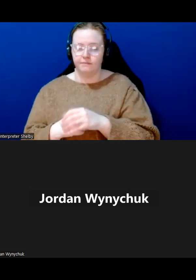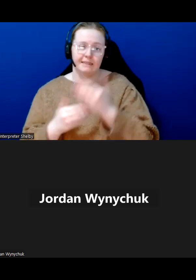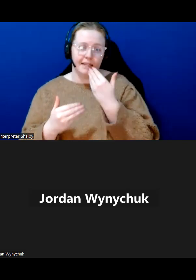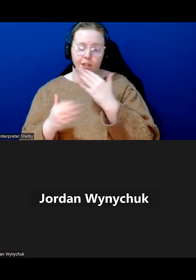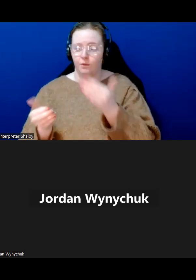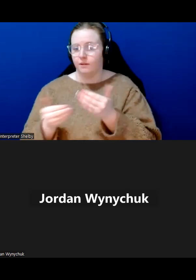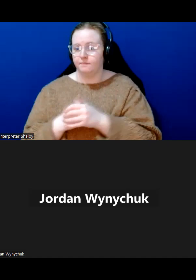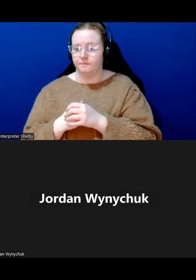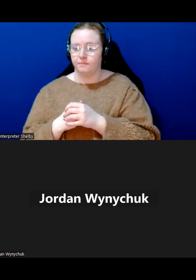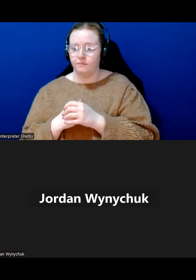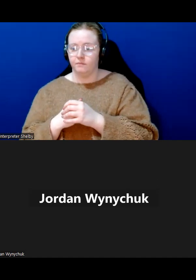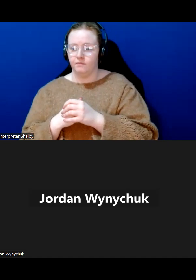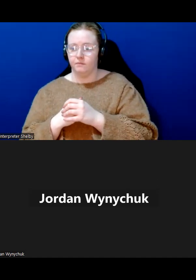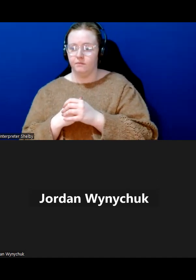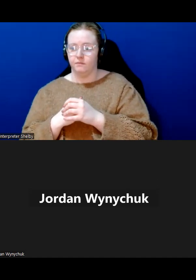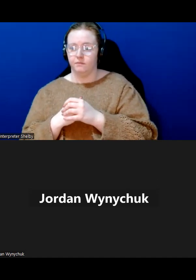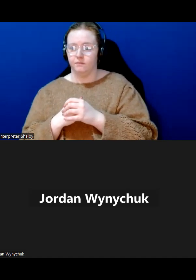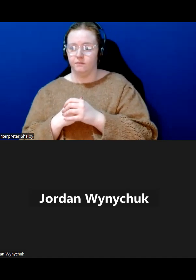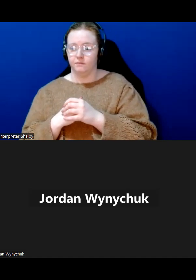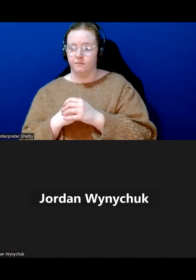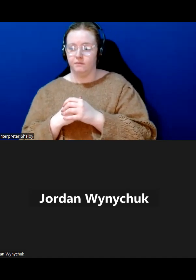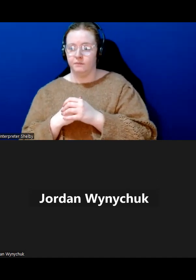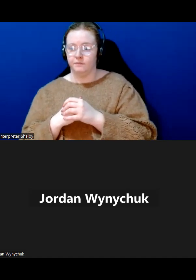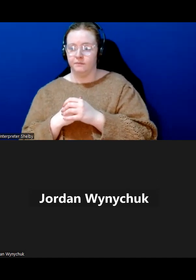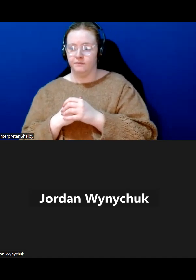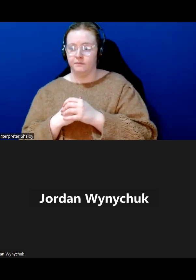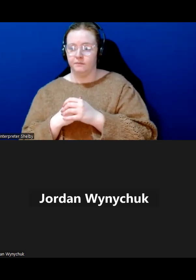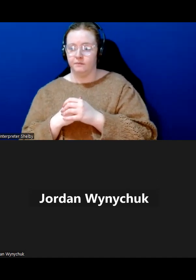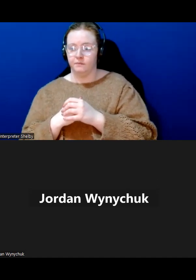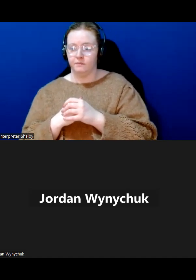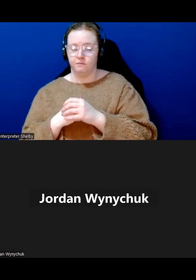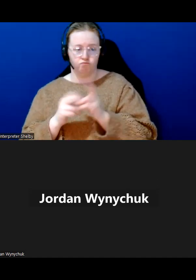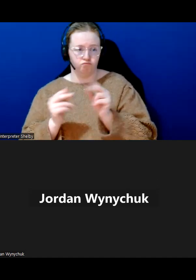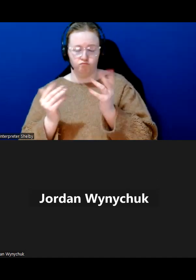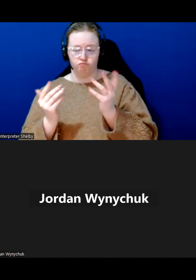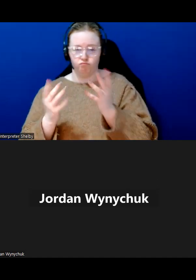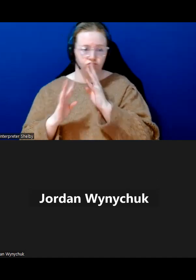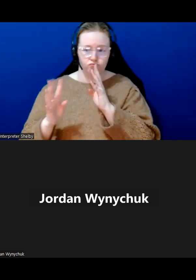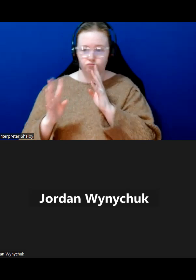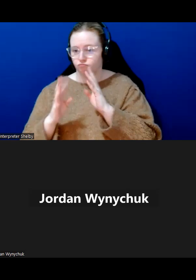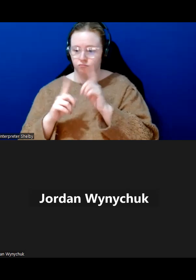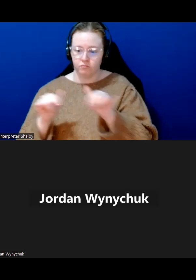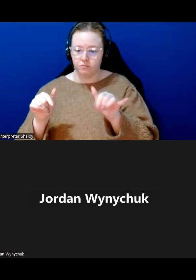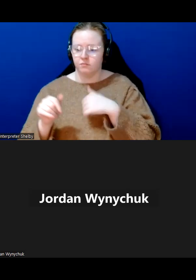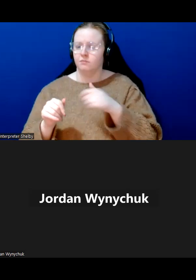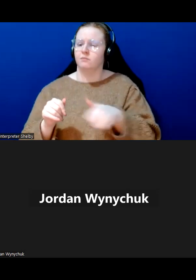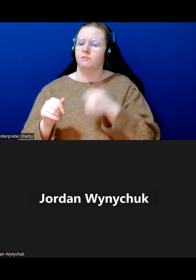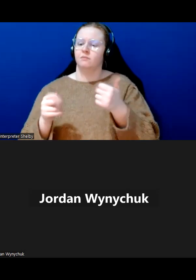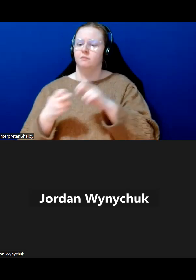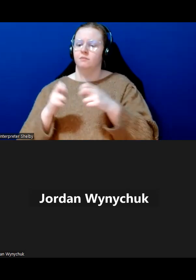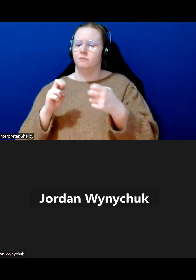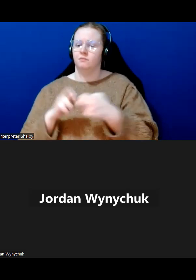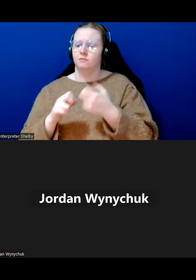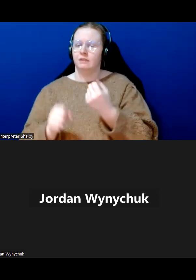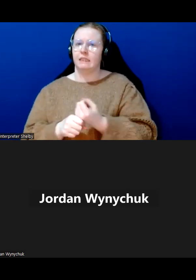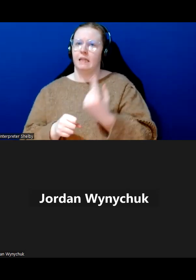I actually do Okay, that I quite had a- free. Sorry. No, go right ahead. I had another issue last year, or